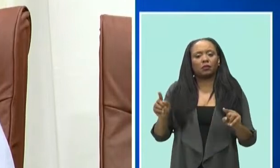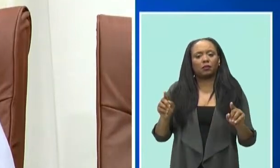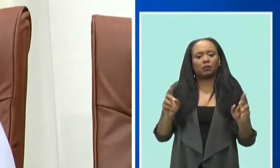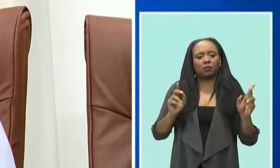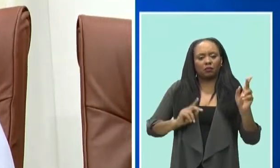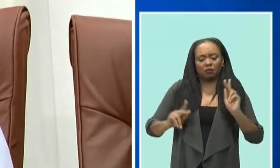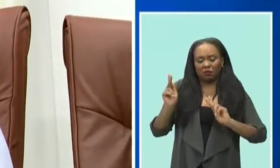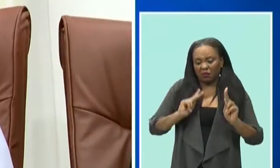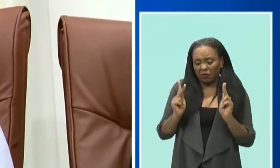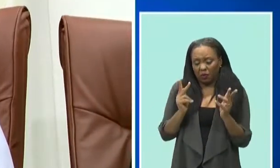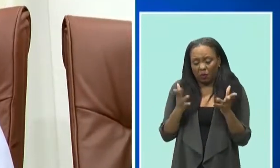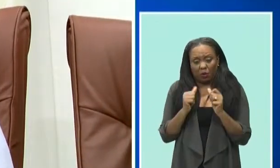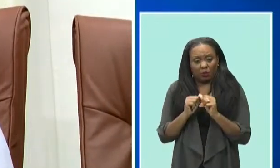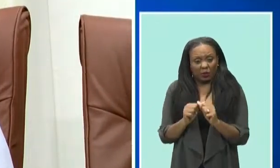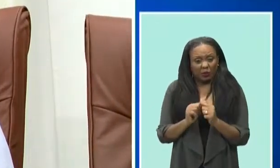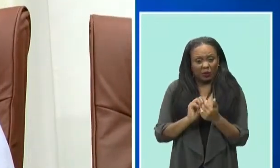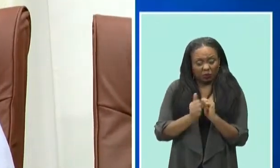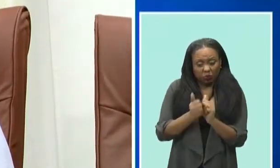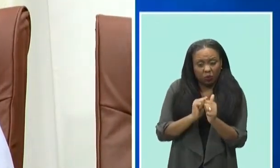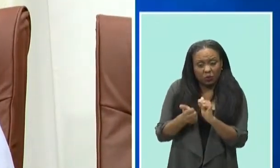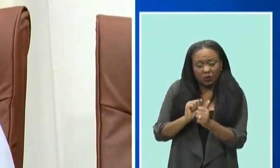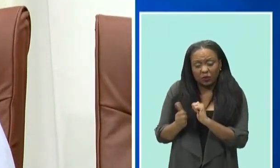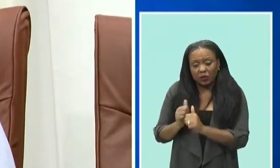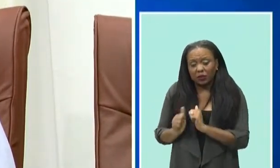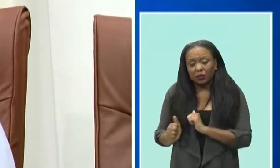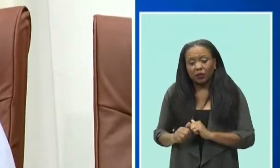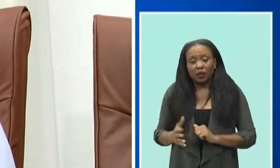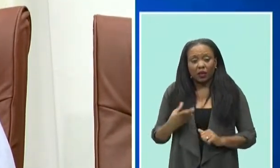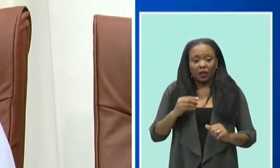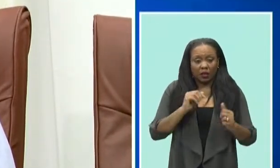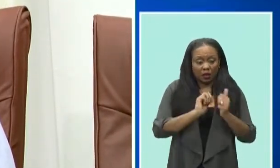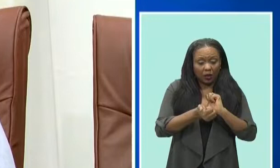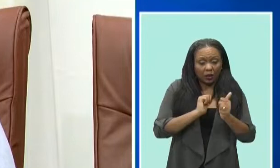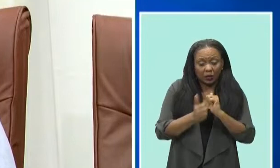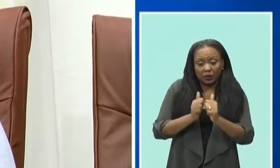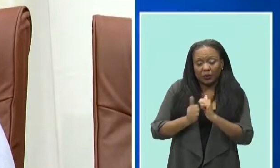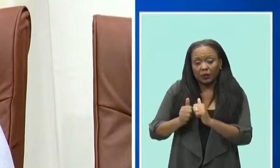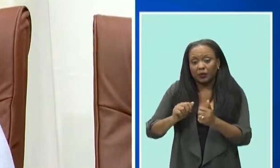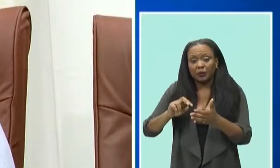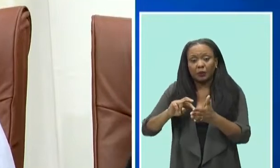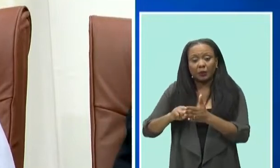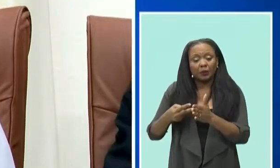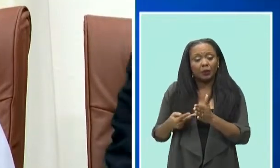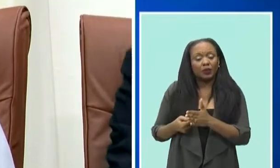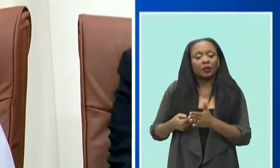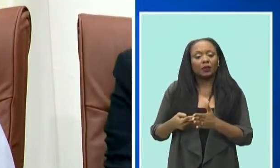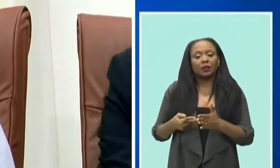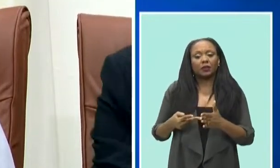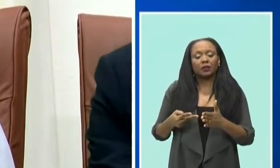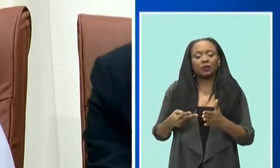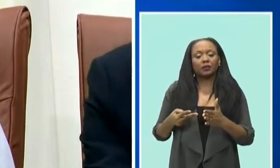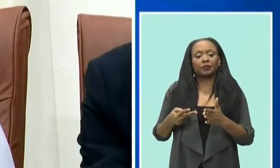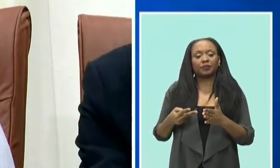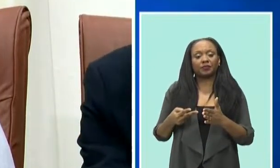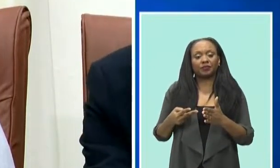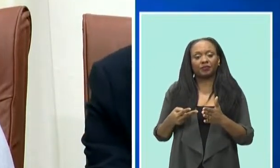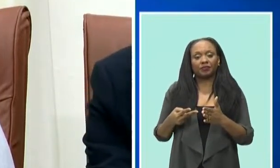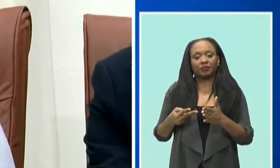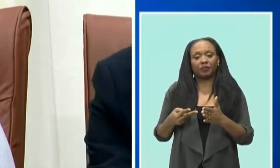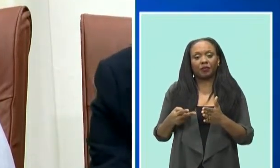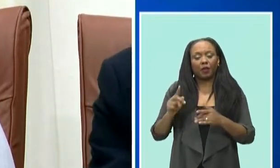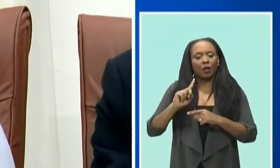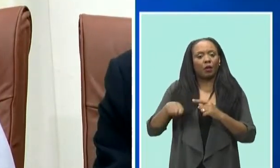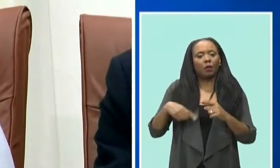every competitive advantage that they can. And competitive advantage also comes from the perspective of the imposition